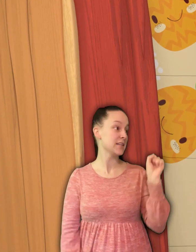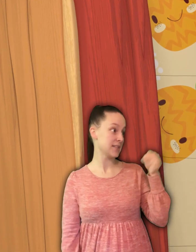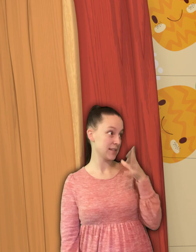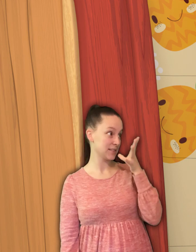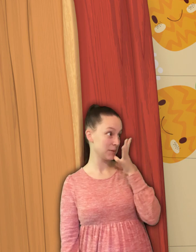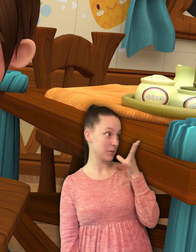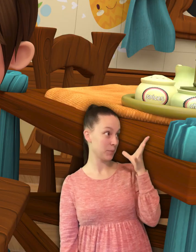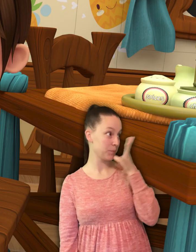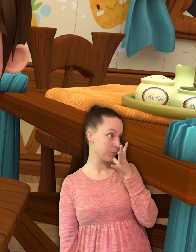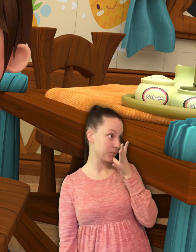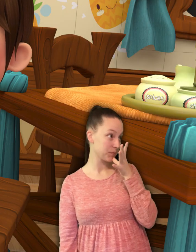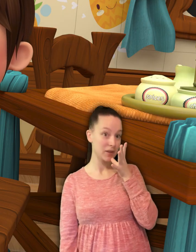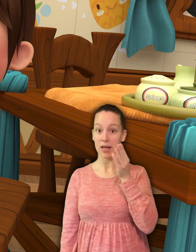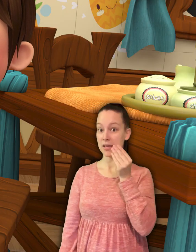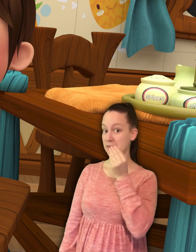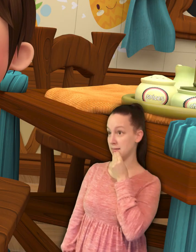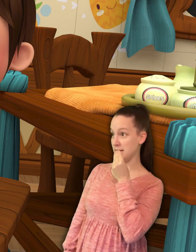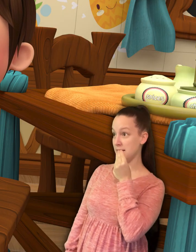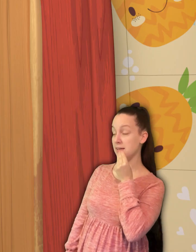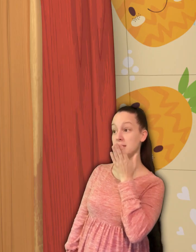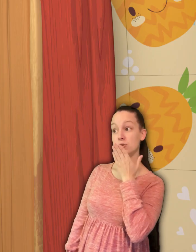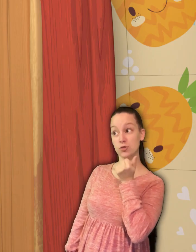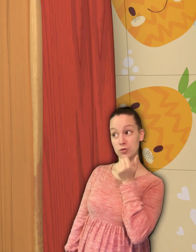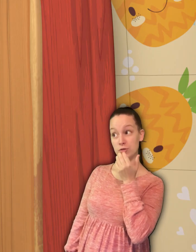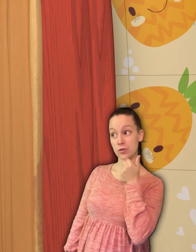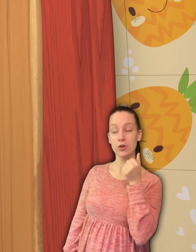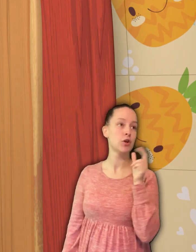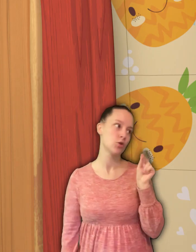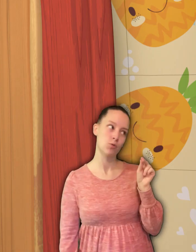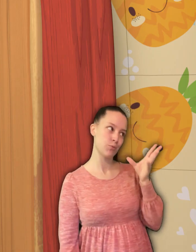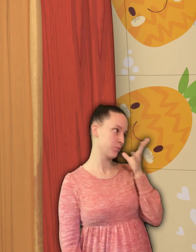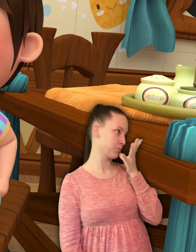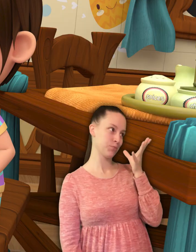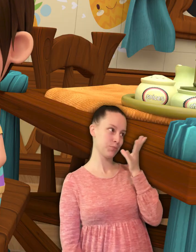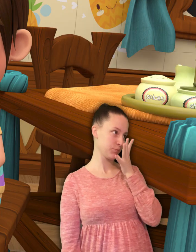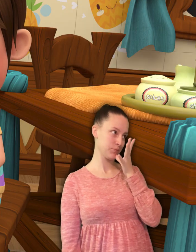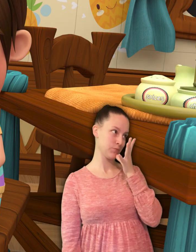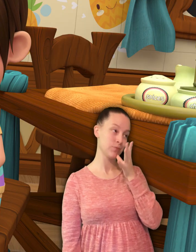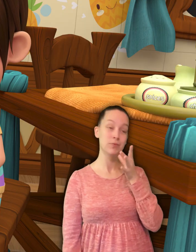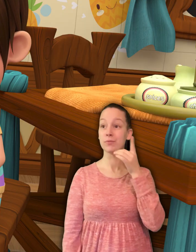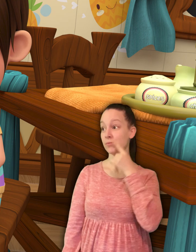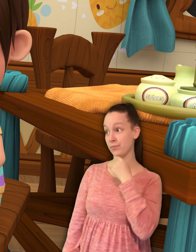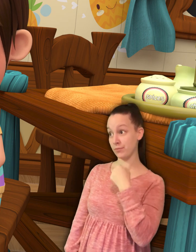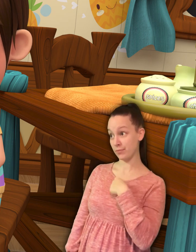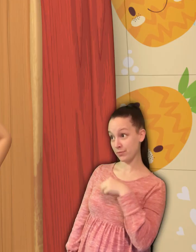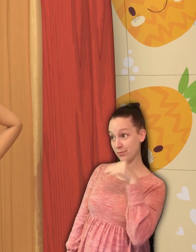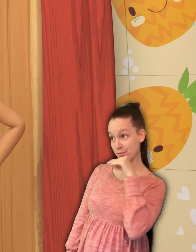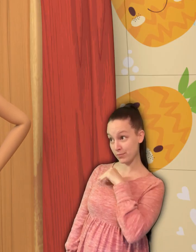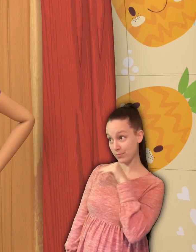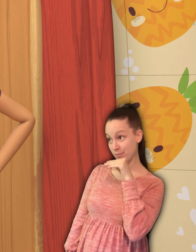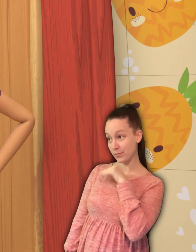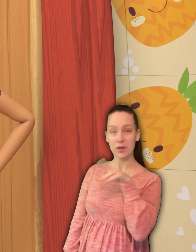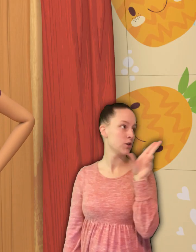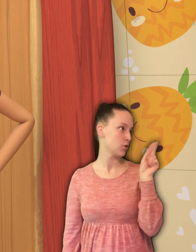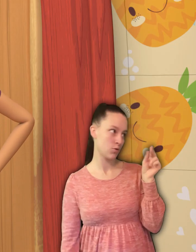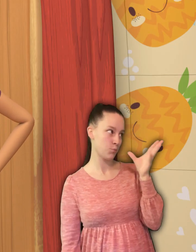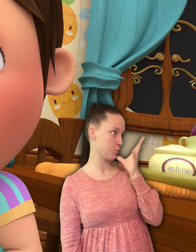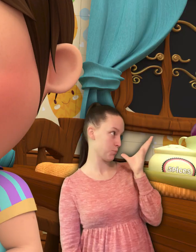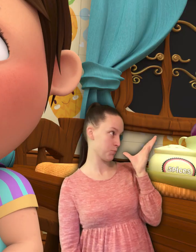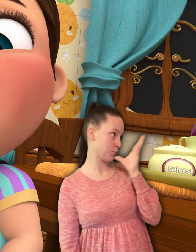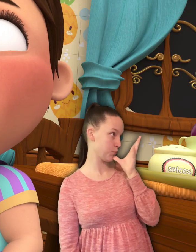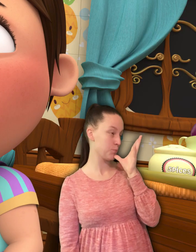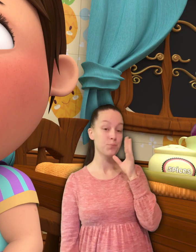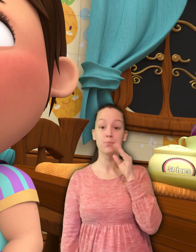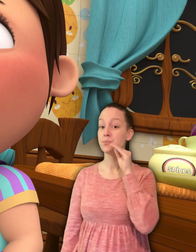Johny Johny yes Mama eating sugar no Mama telling